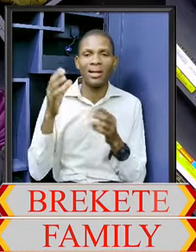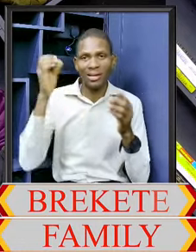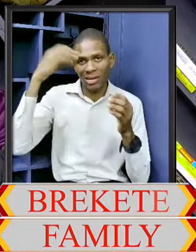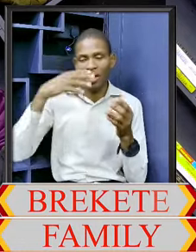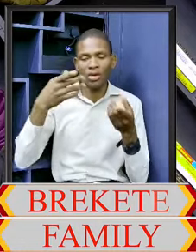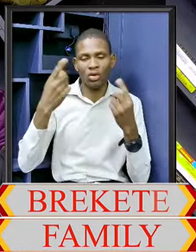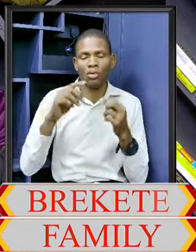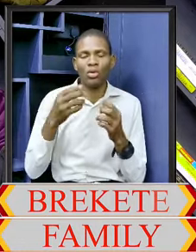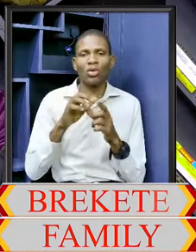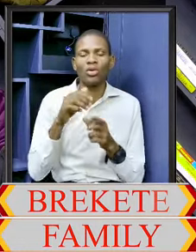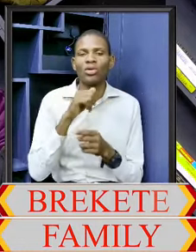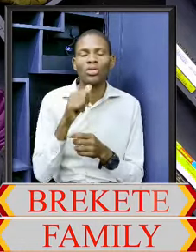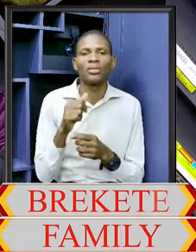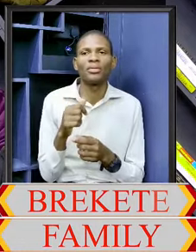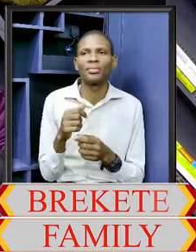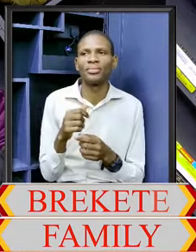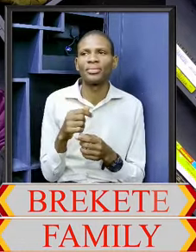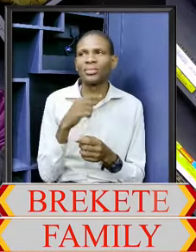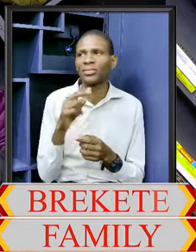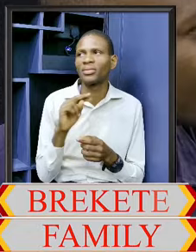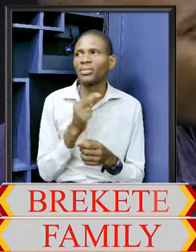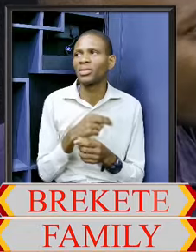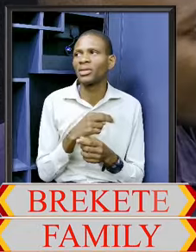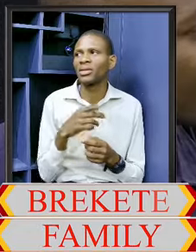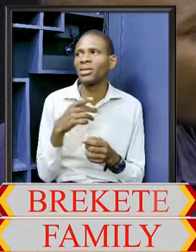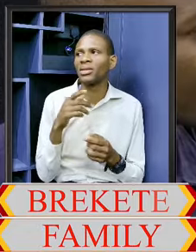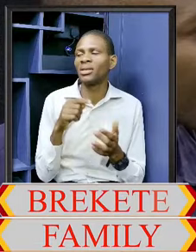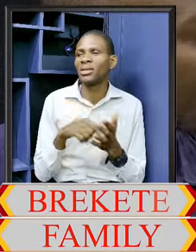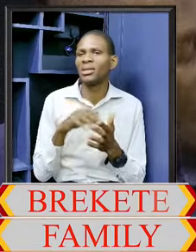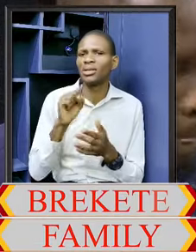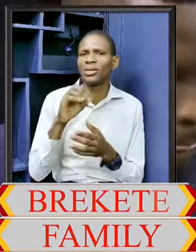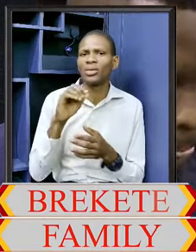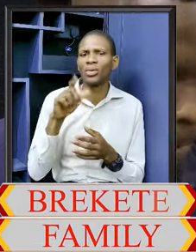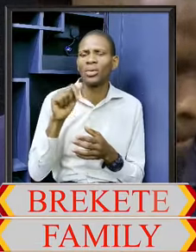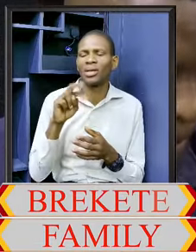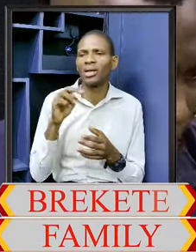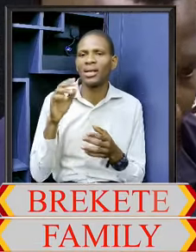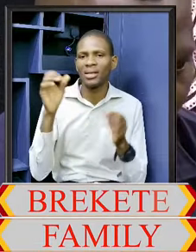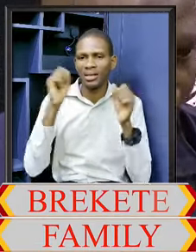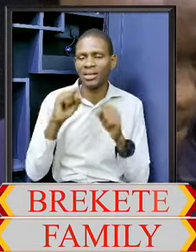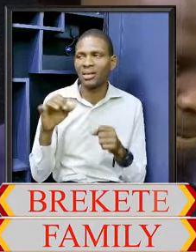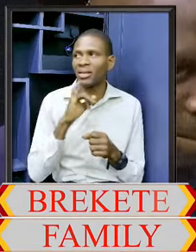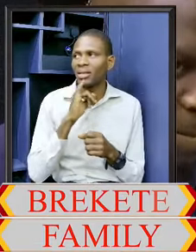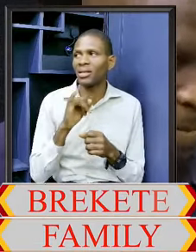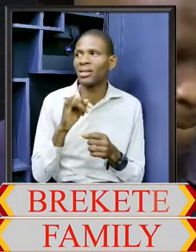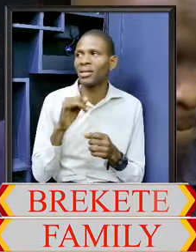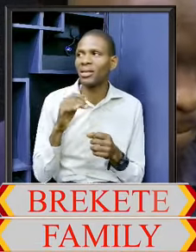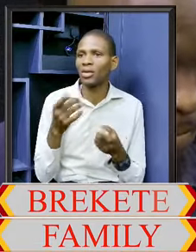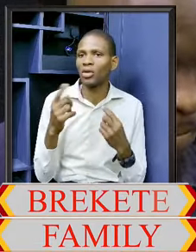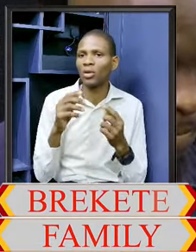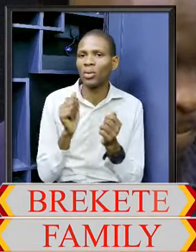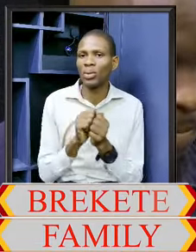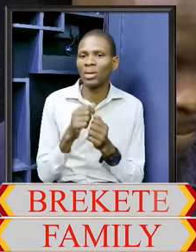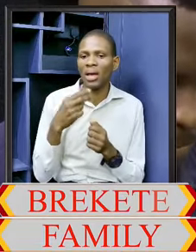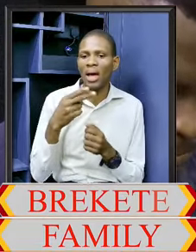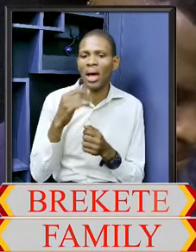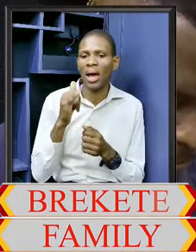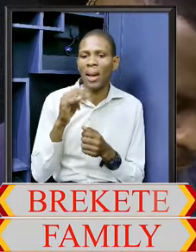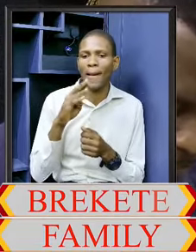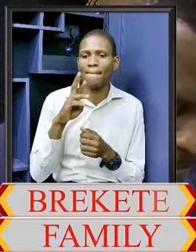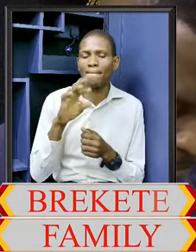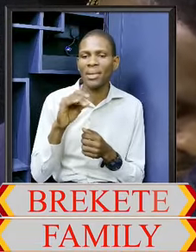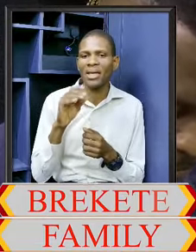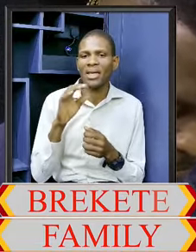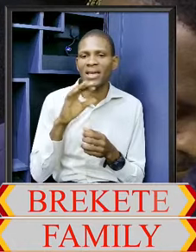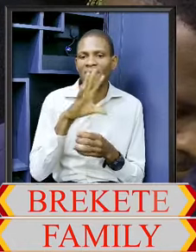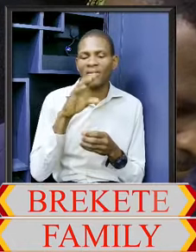Yes. I beg, tell us about that. Now, this is our solar system. Now, solar system, we say they come with hybrid inverter